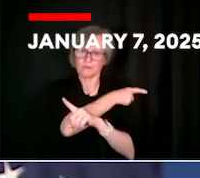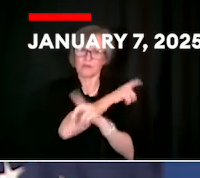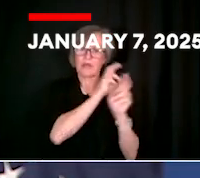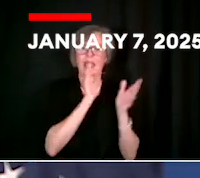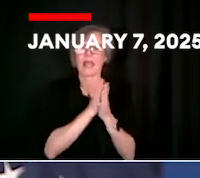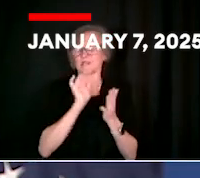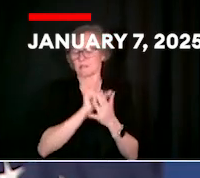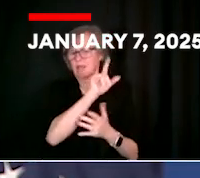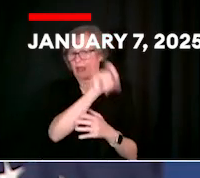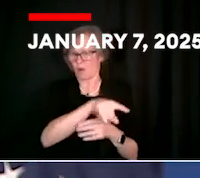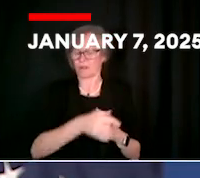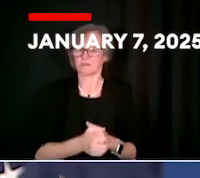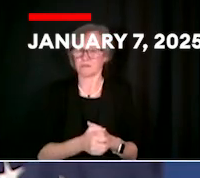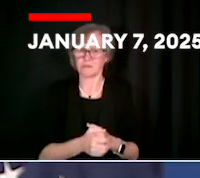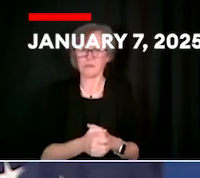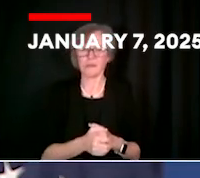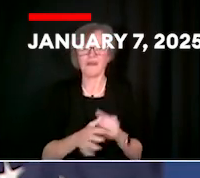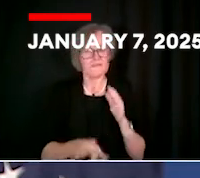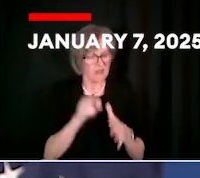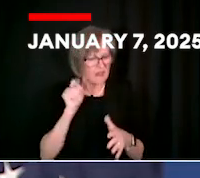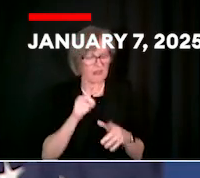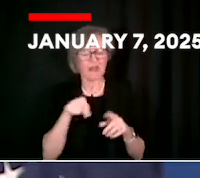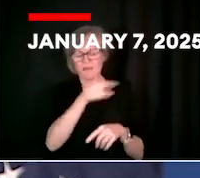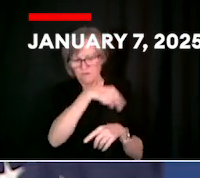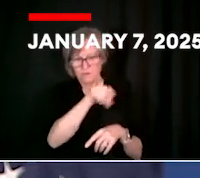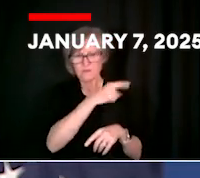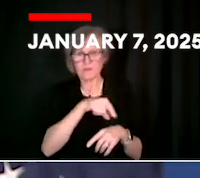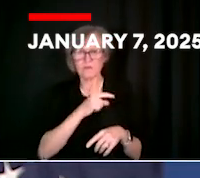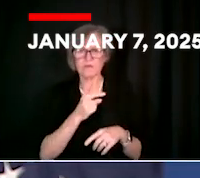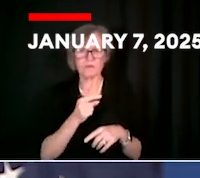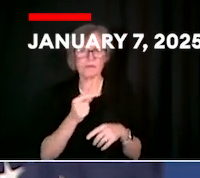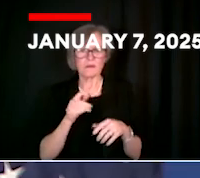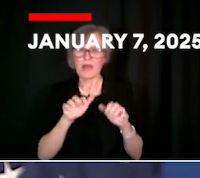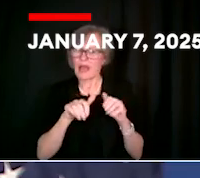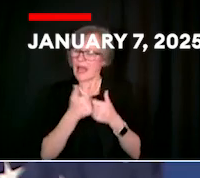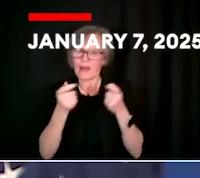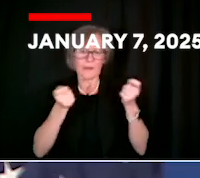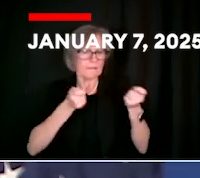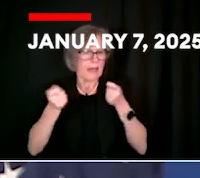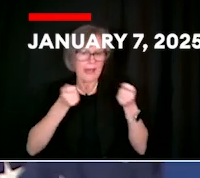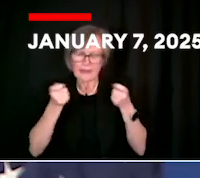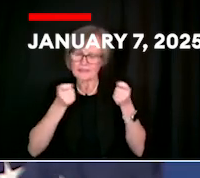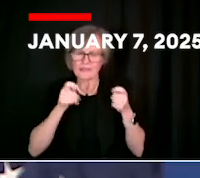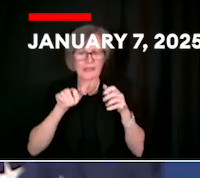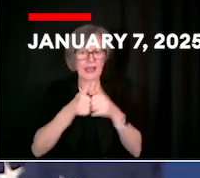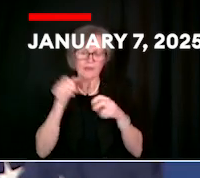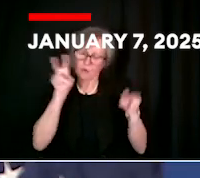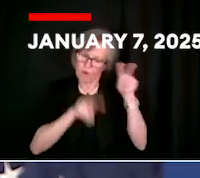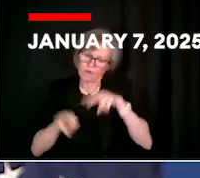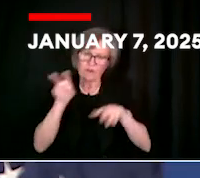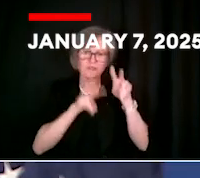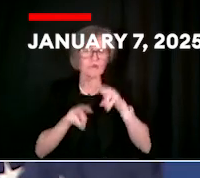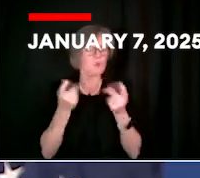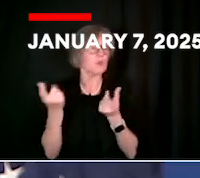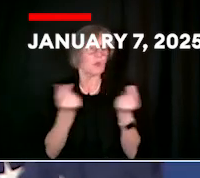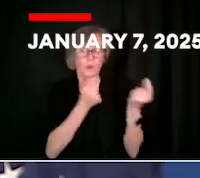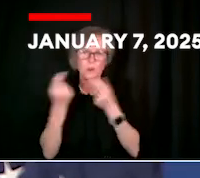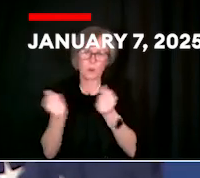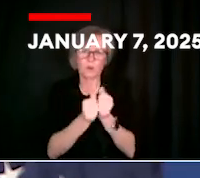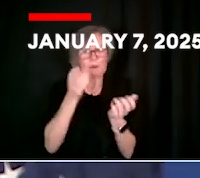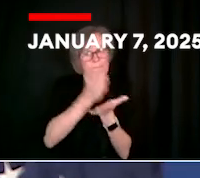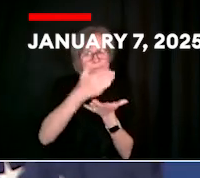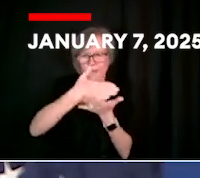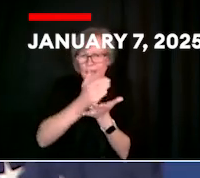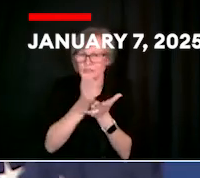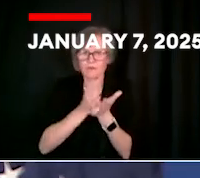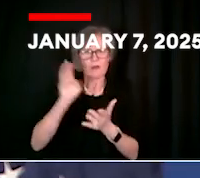question. Find out from them how they're managing, how they're overseeing, what are they doing with the budgeting of the